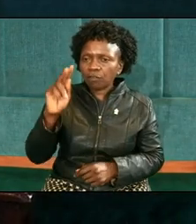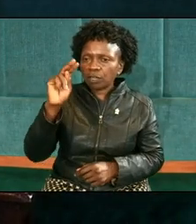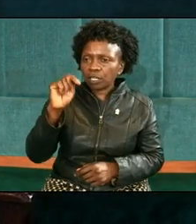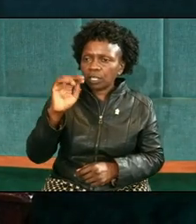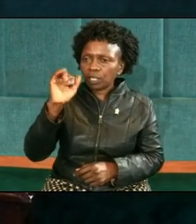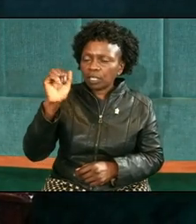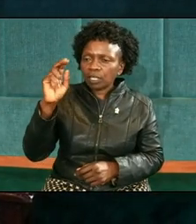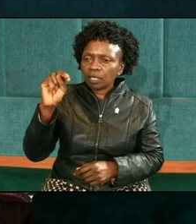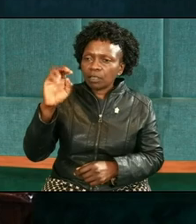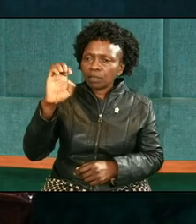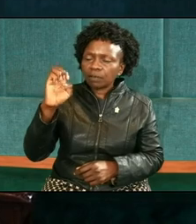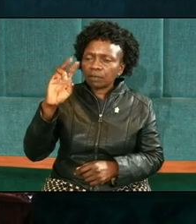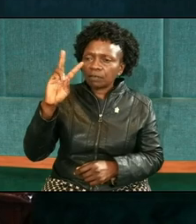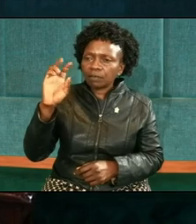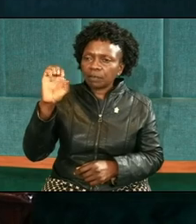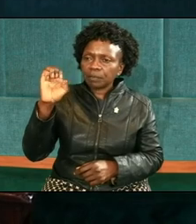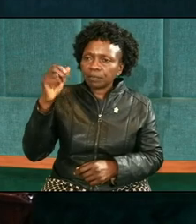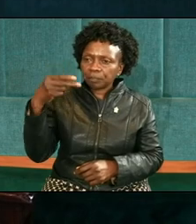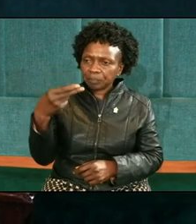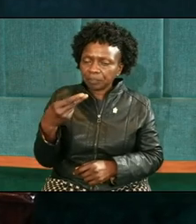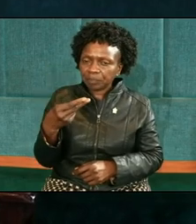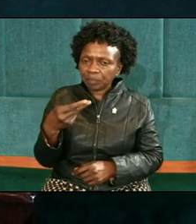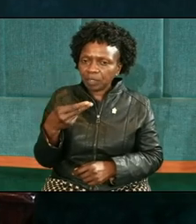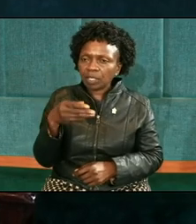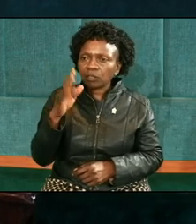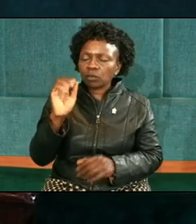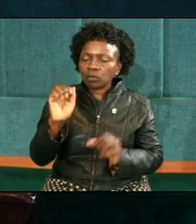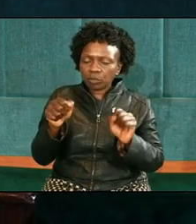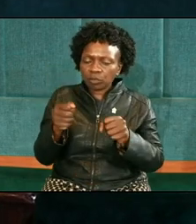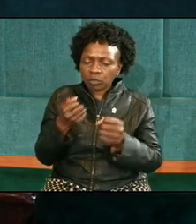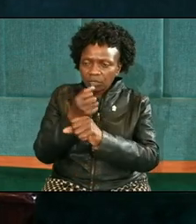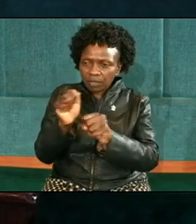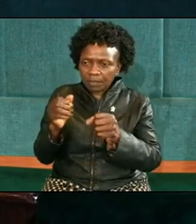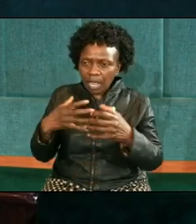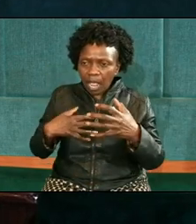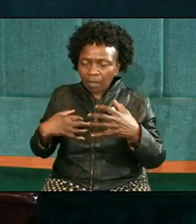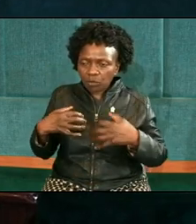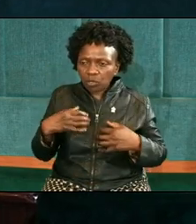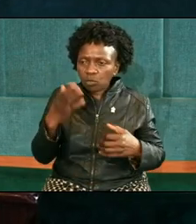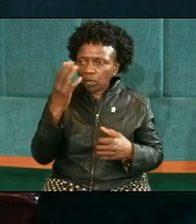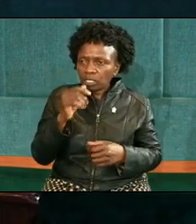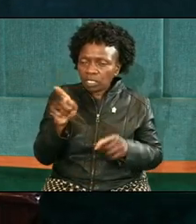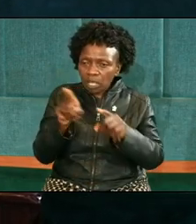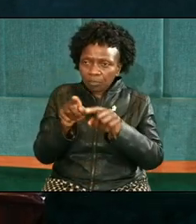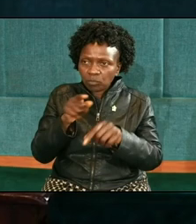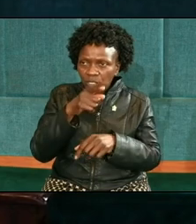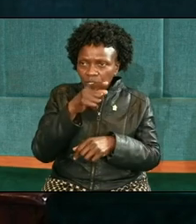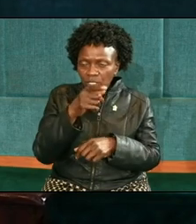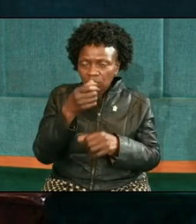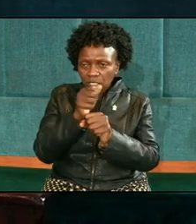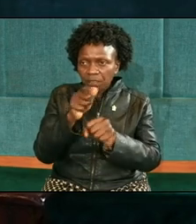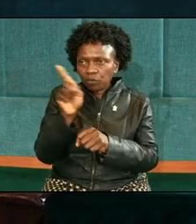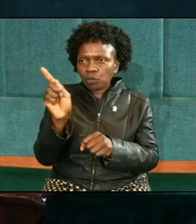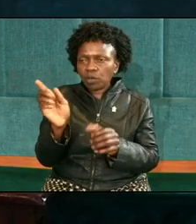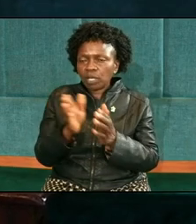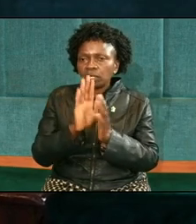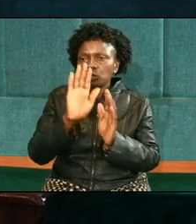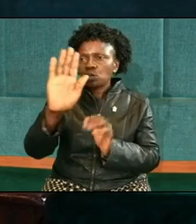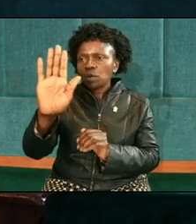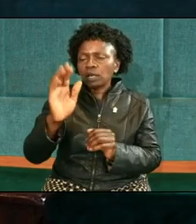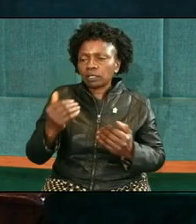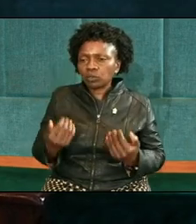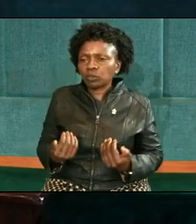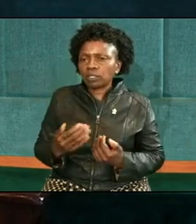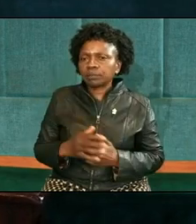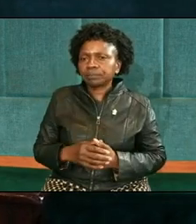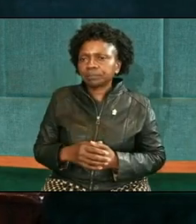animals." And I'm telling you, if God wants to save the animals, he also wants to save you and your children. So I'm going to do a